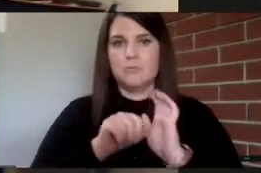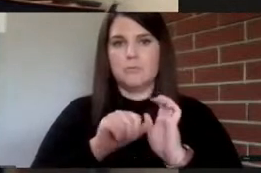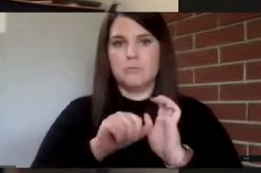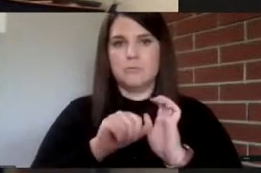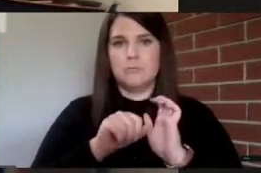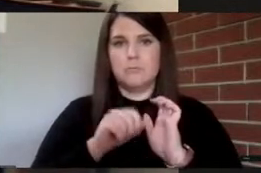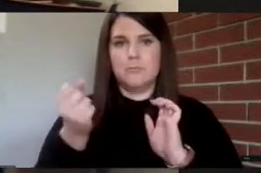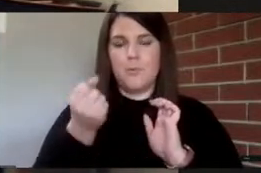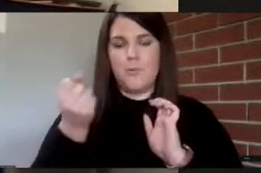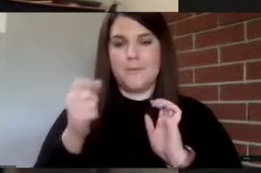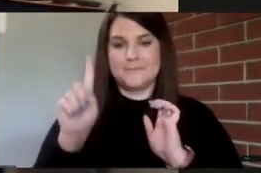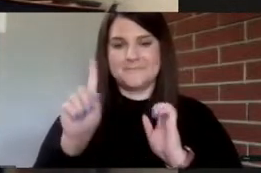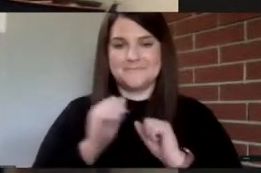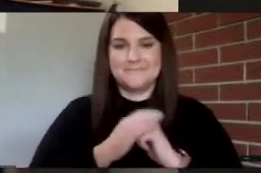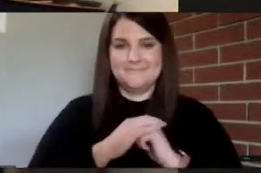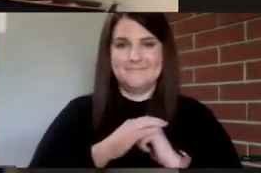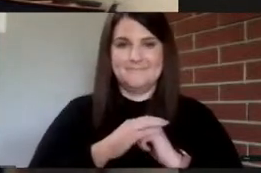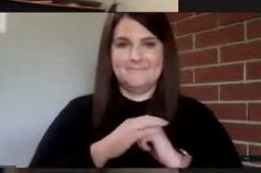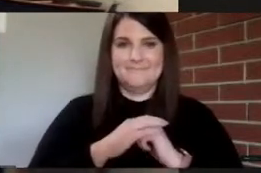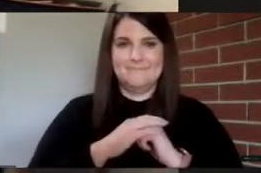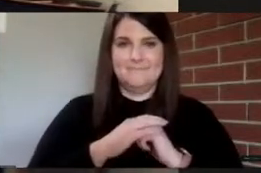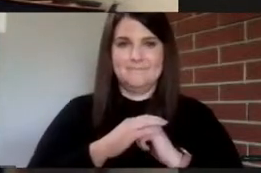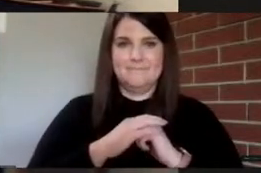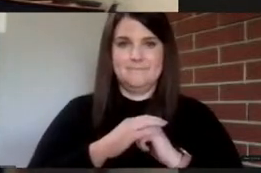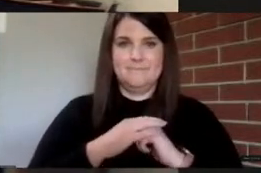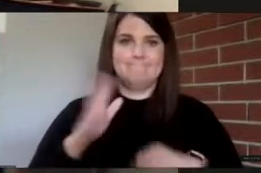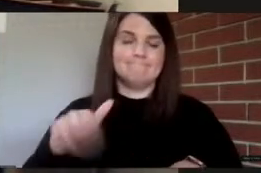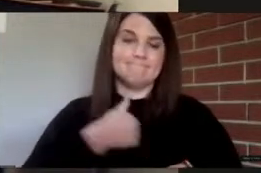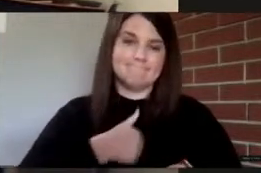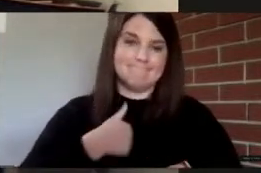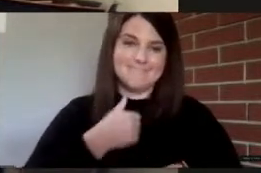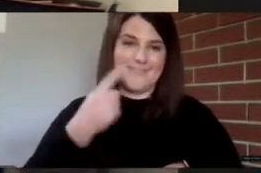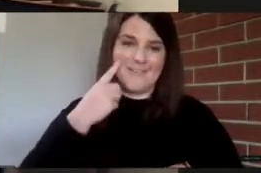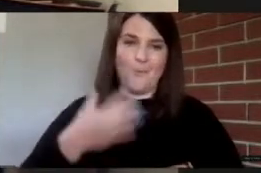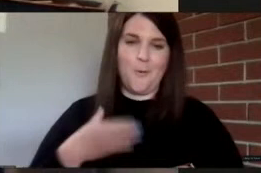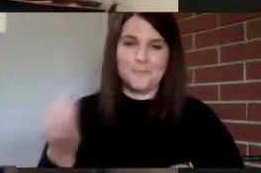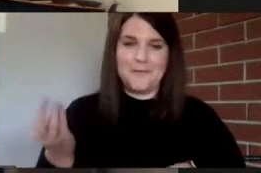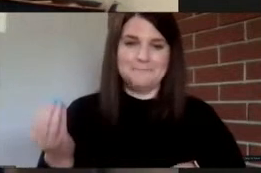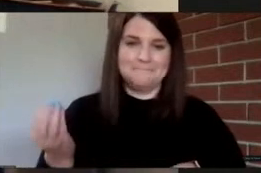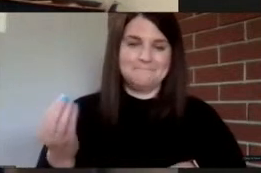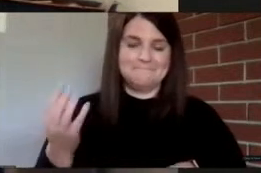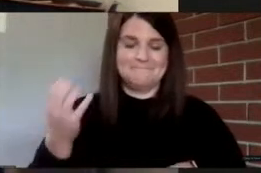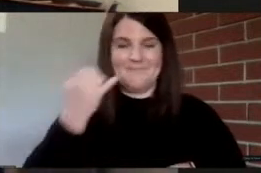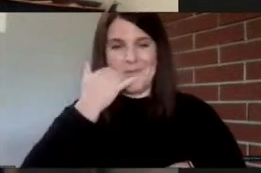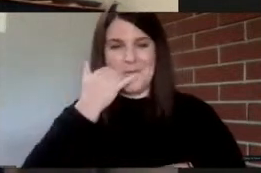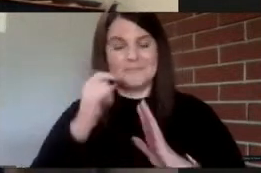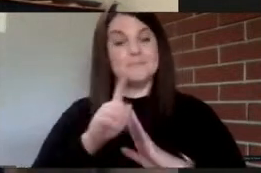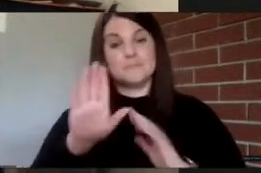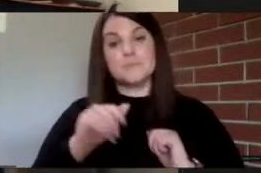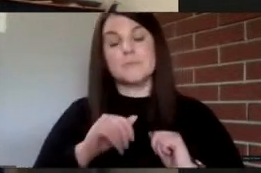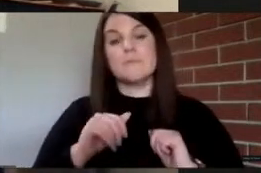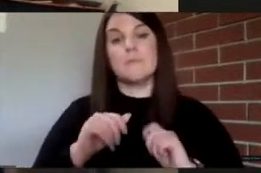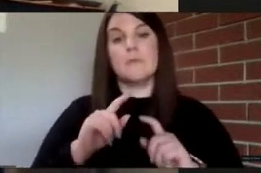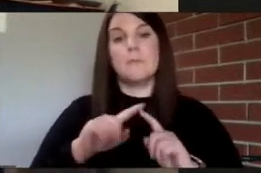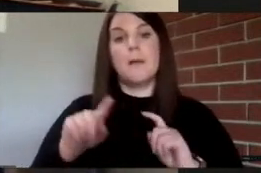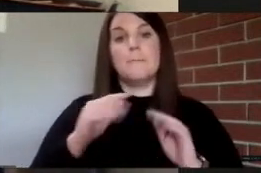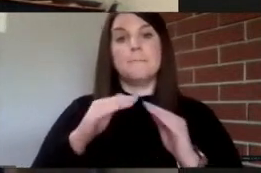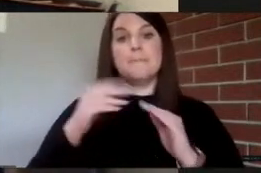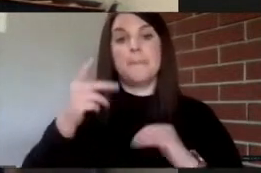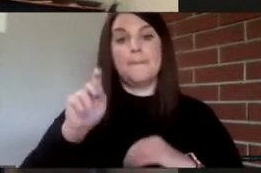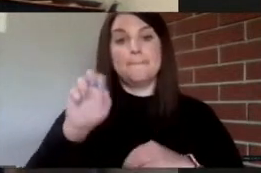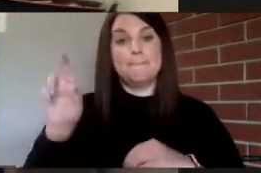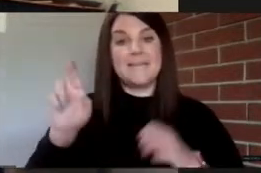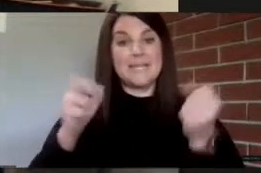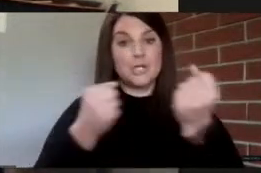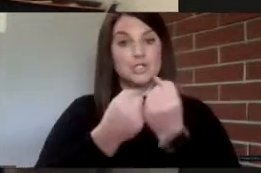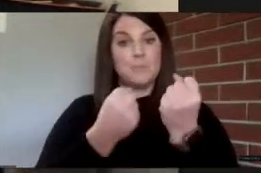Apologize for the intercom. but the peer support that you